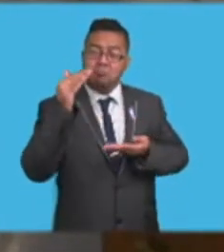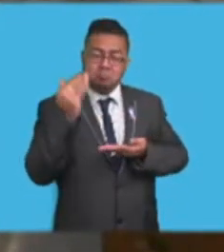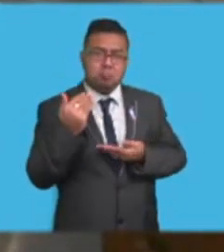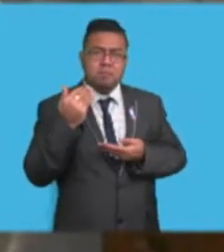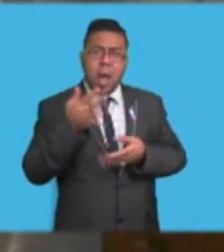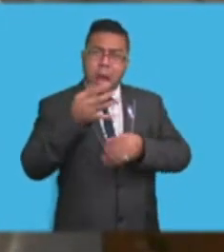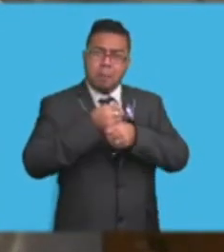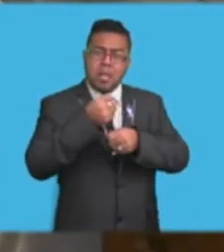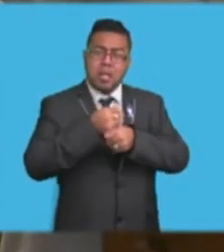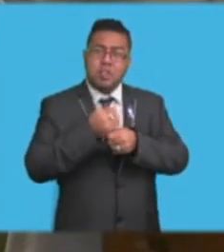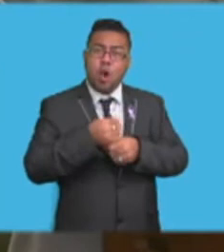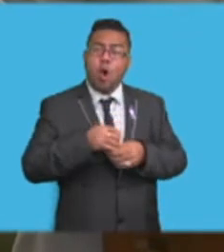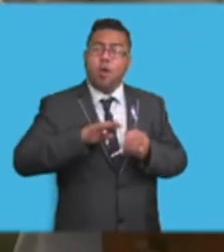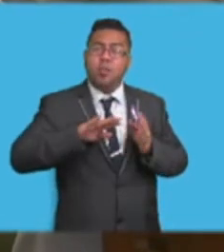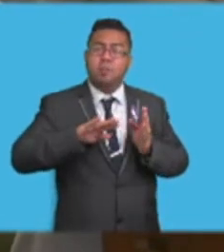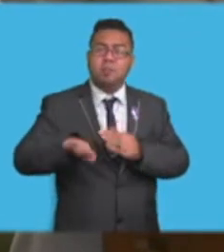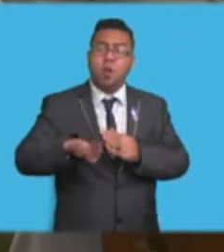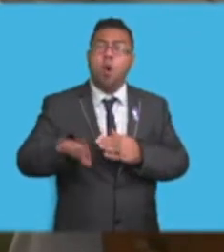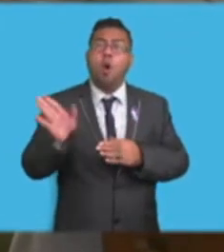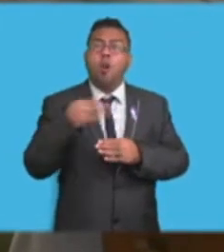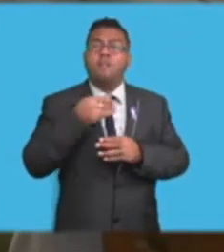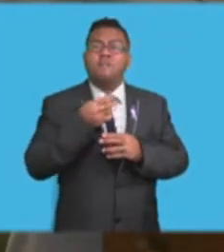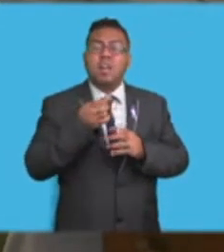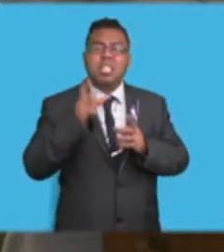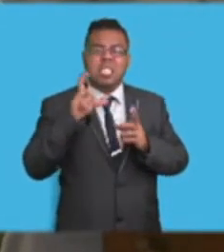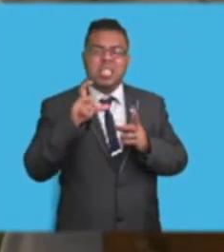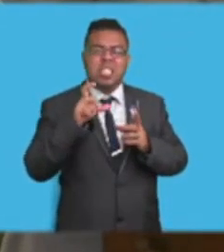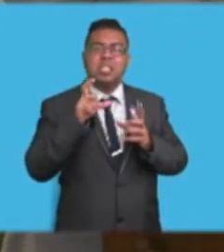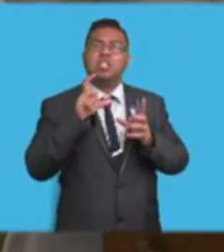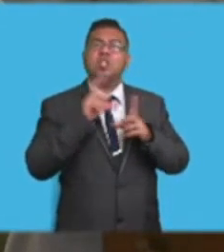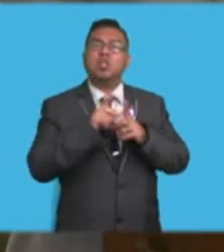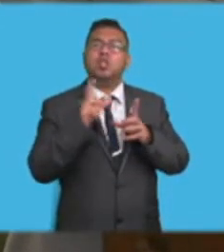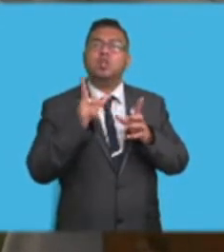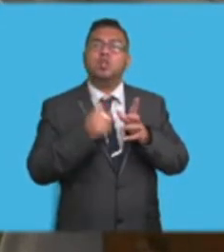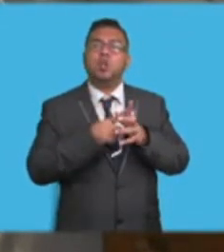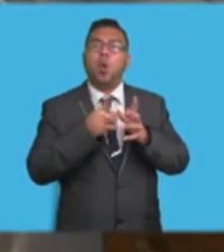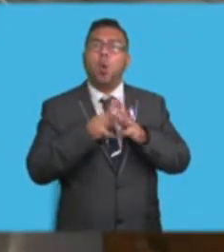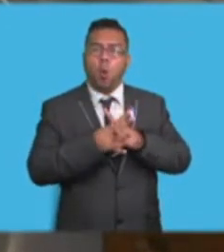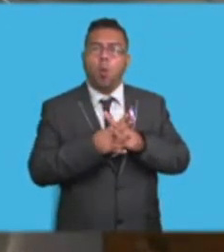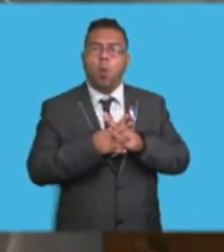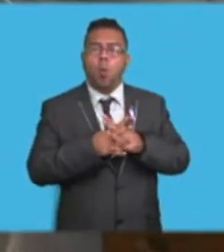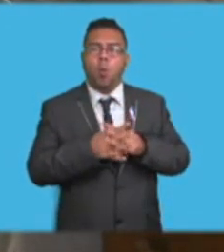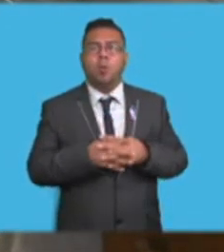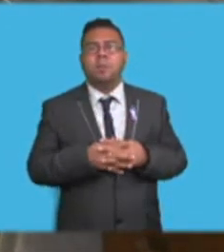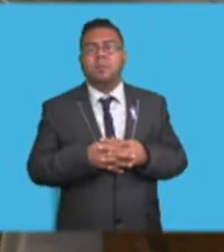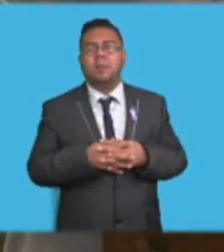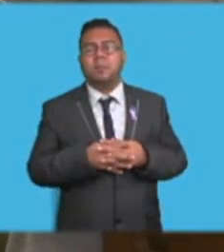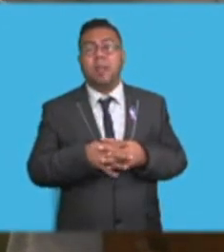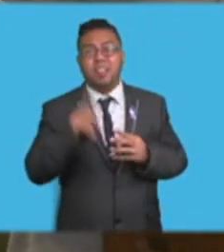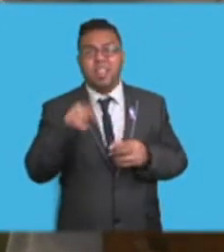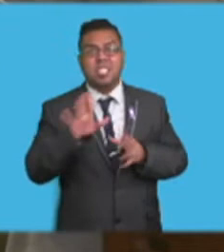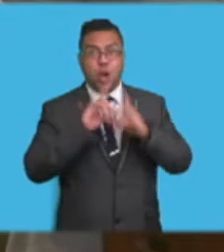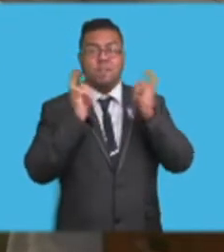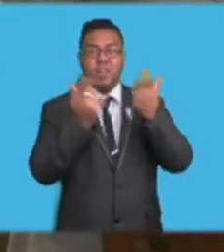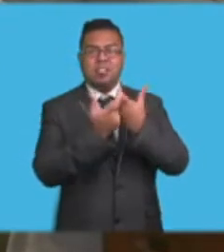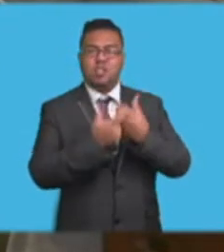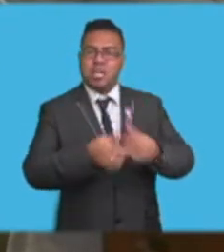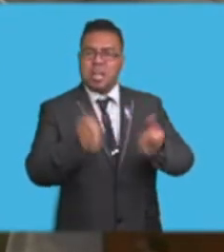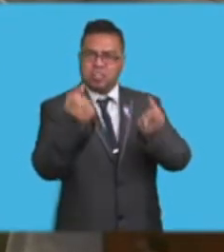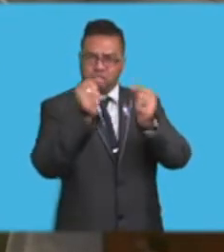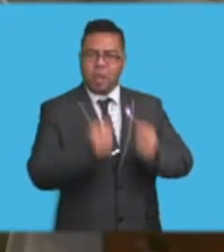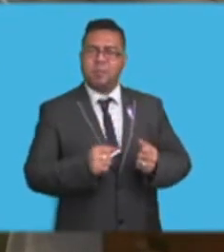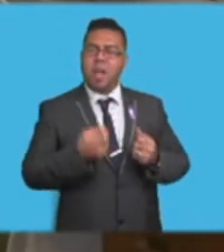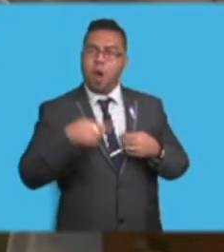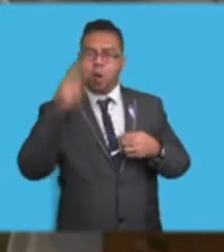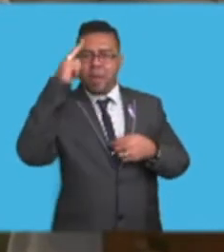Convention on the Elimination of All Forms of Discrimination Against Women, known as CEDAW. This convention shapes our national